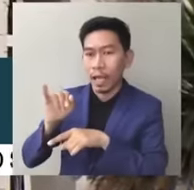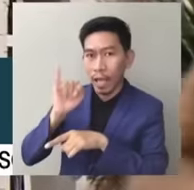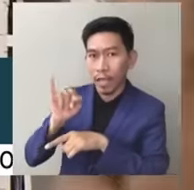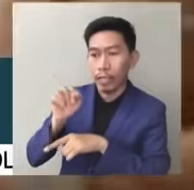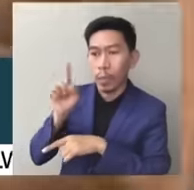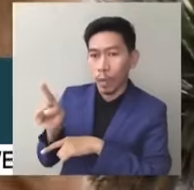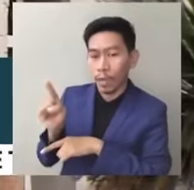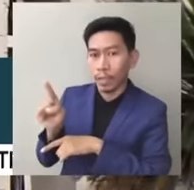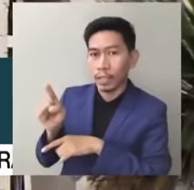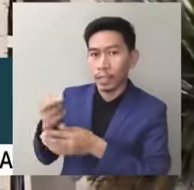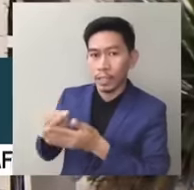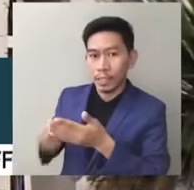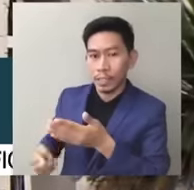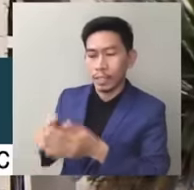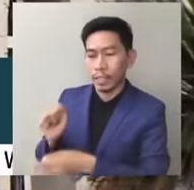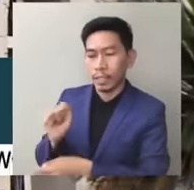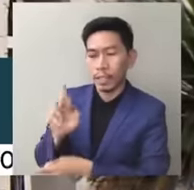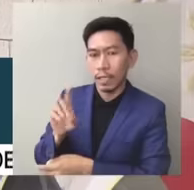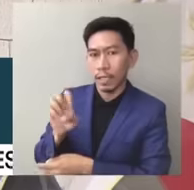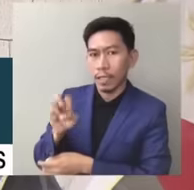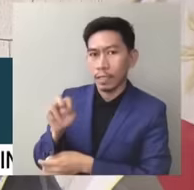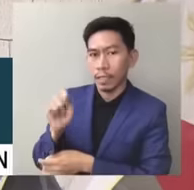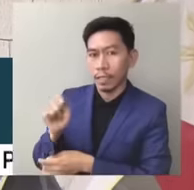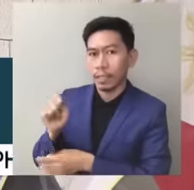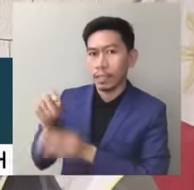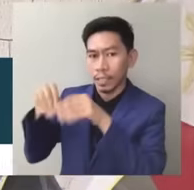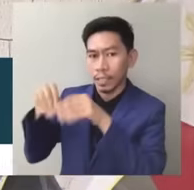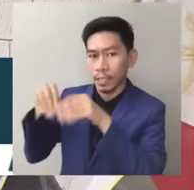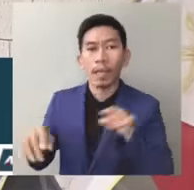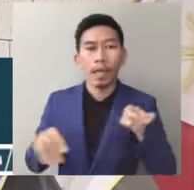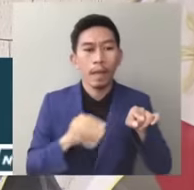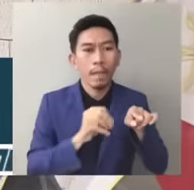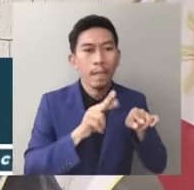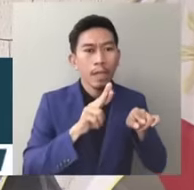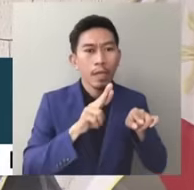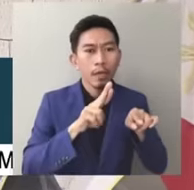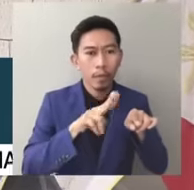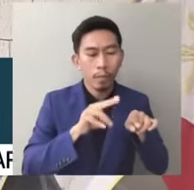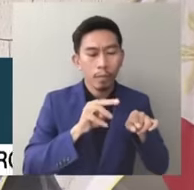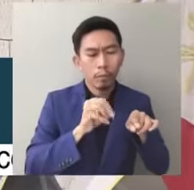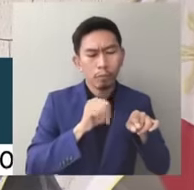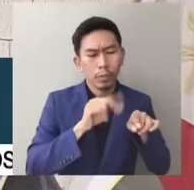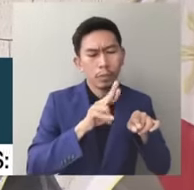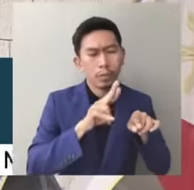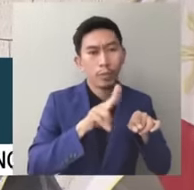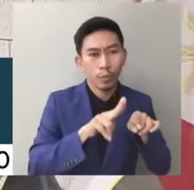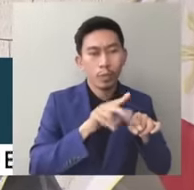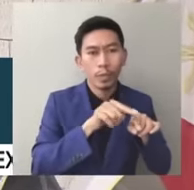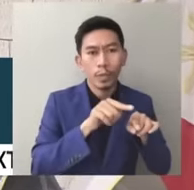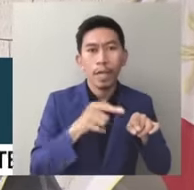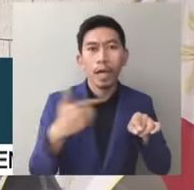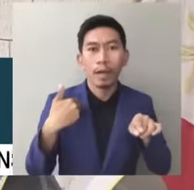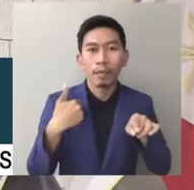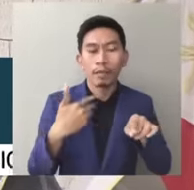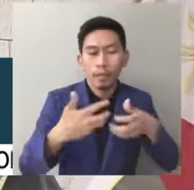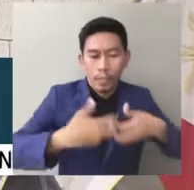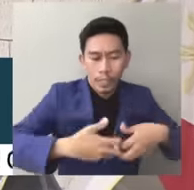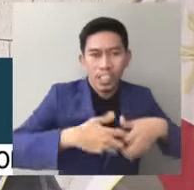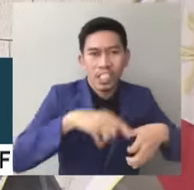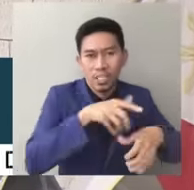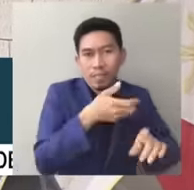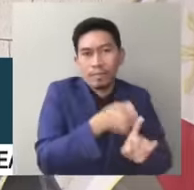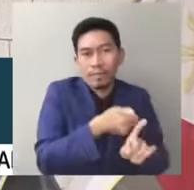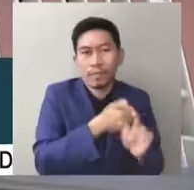Ardent Networks. Meanwhile, Miro Systems will supply the automated vote counting machines for the 2025